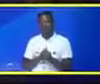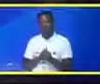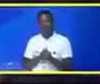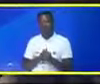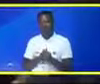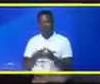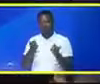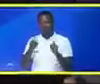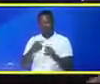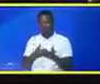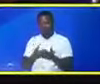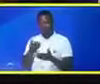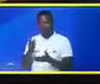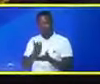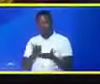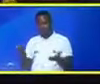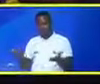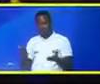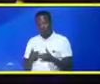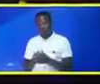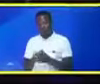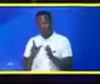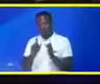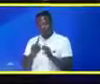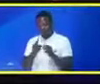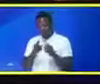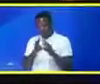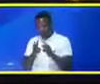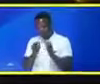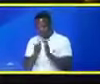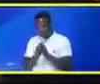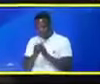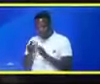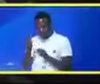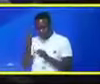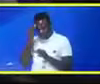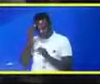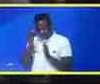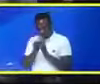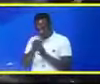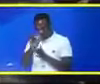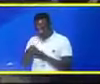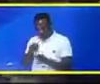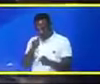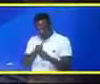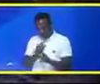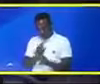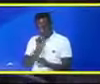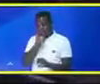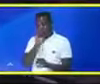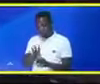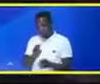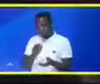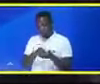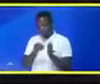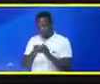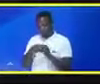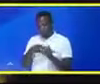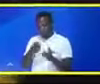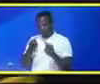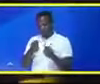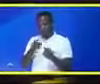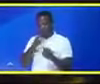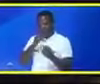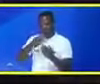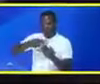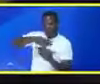When you buy a product, one of the ways that you know that it is authentic is that it comes wrapped